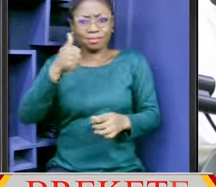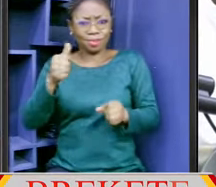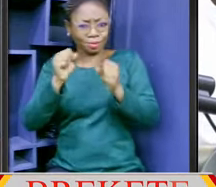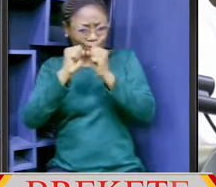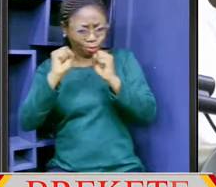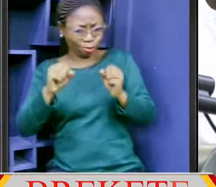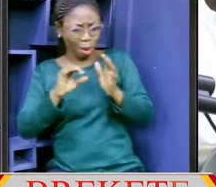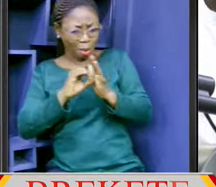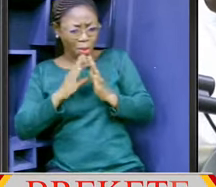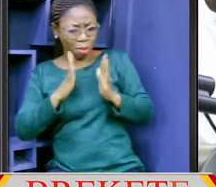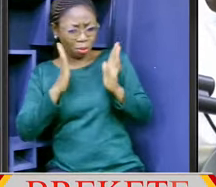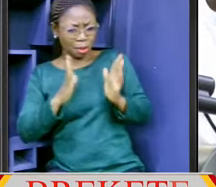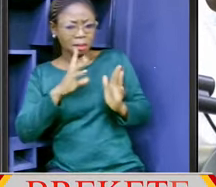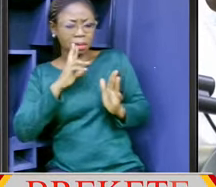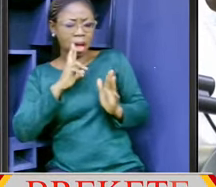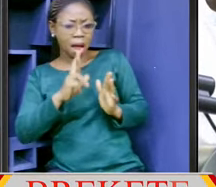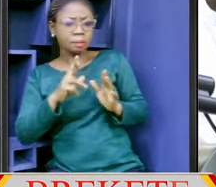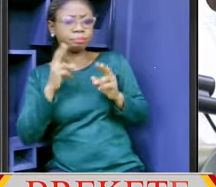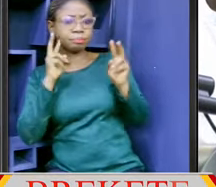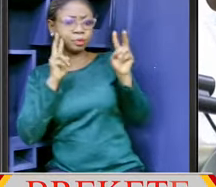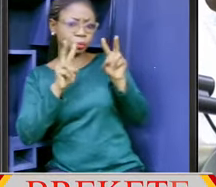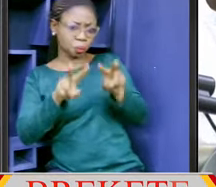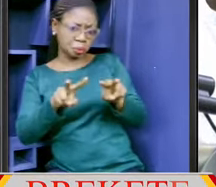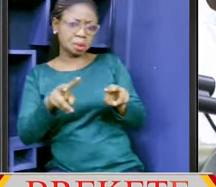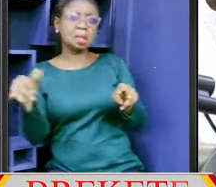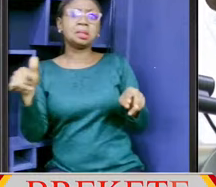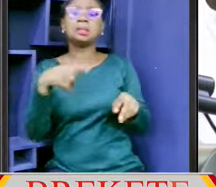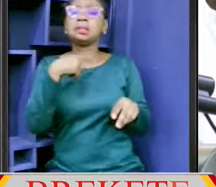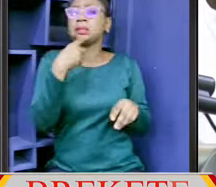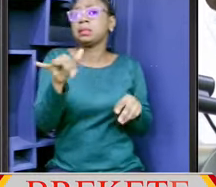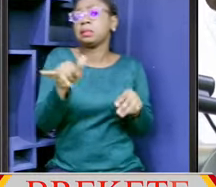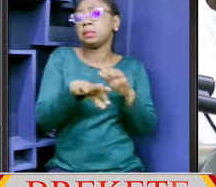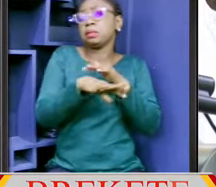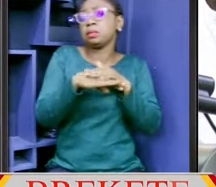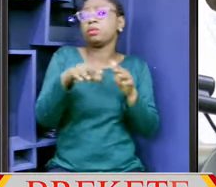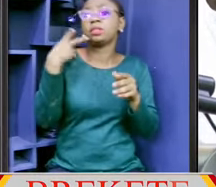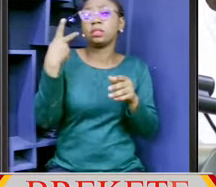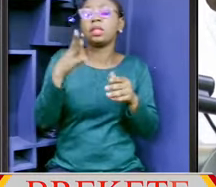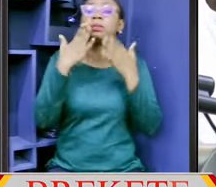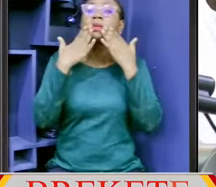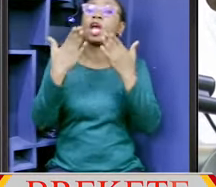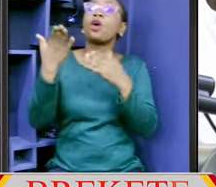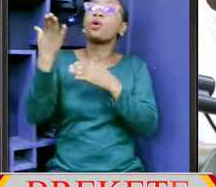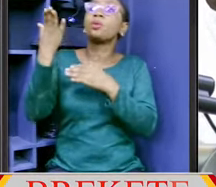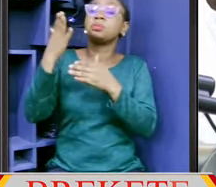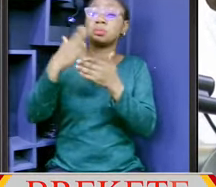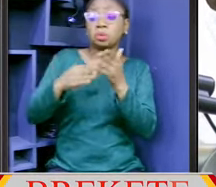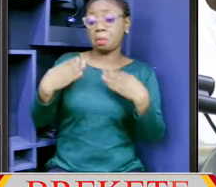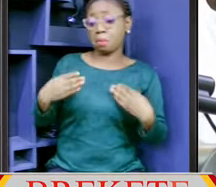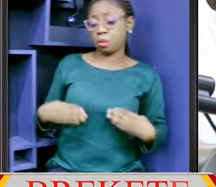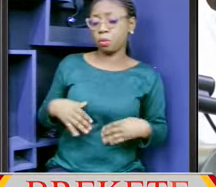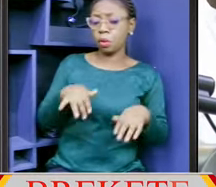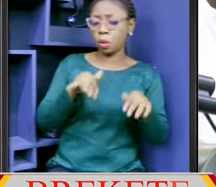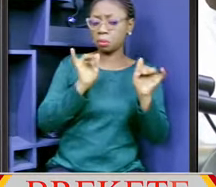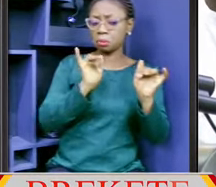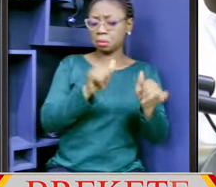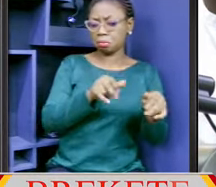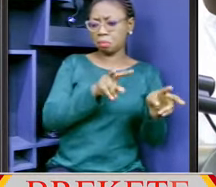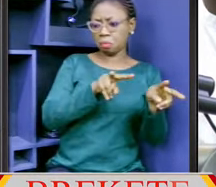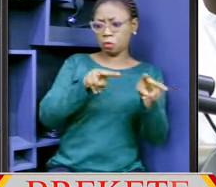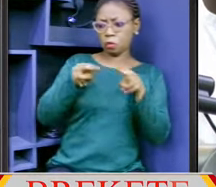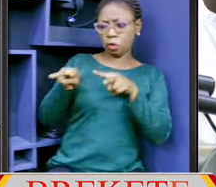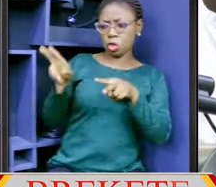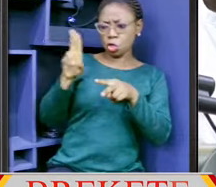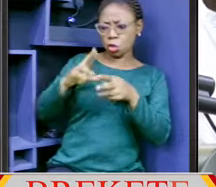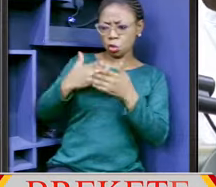owners, they watch them. They say they no see, but thank God somebody did there, they watch them. He